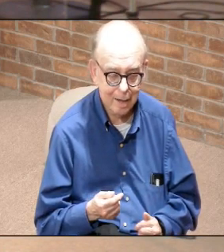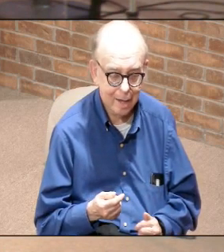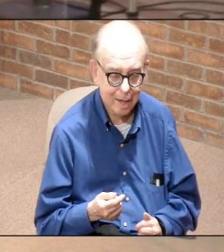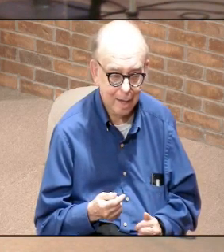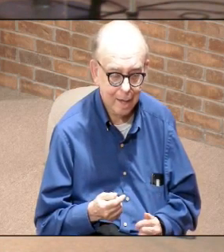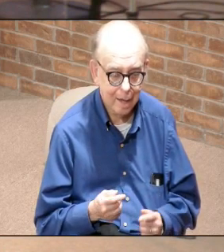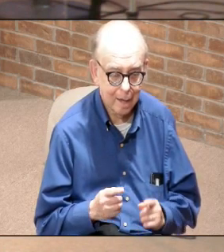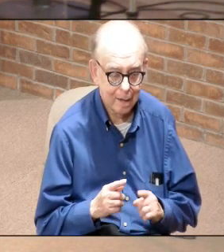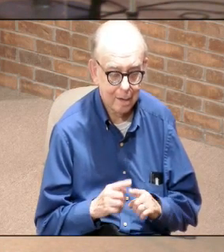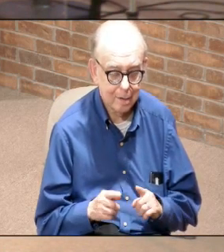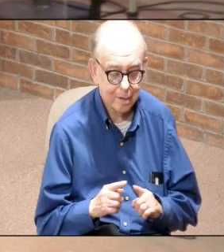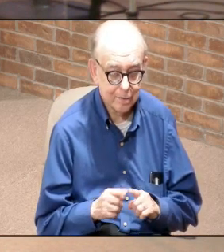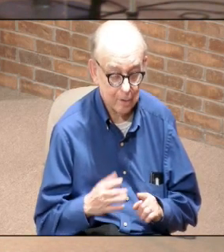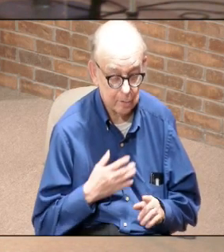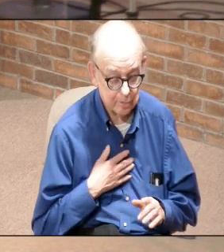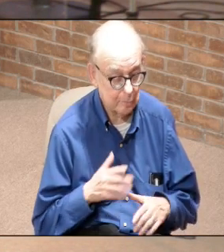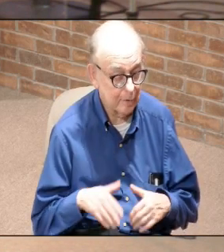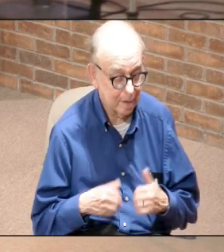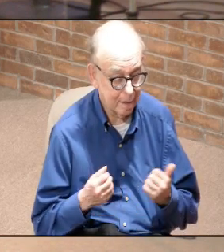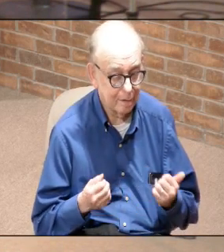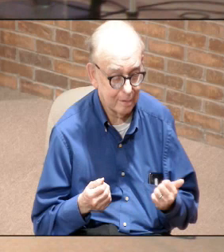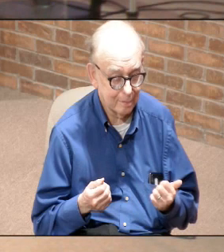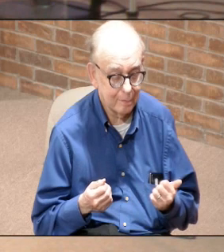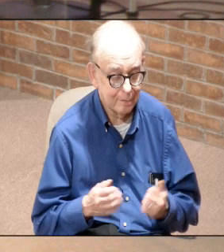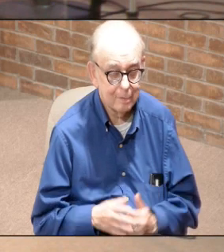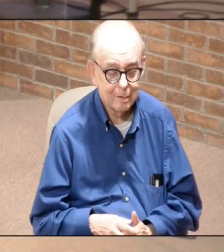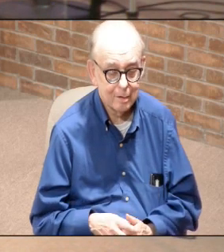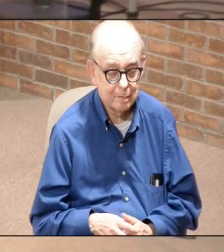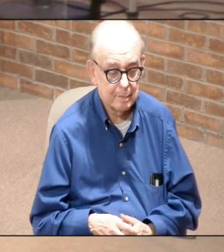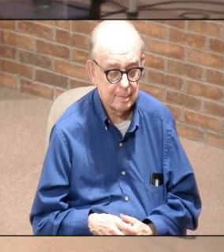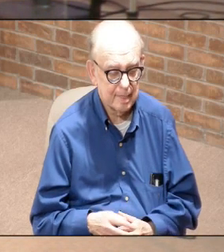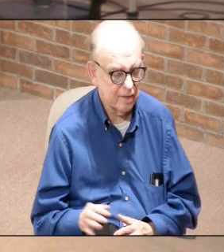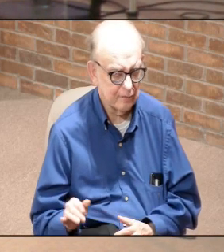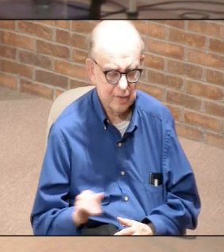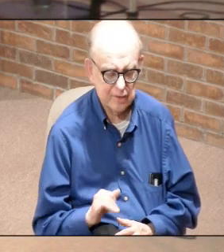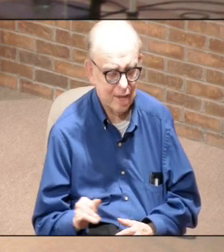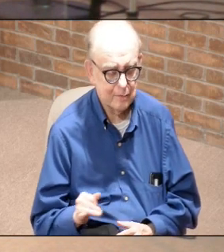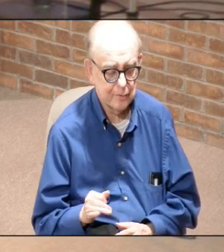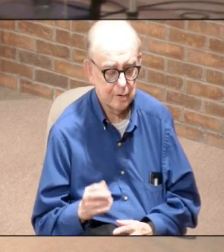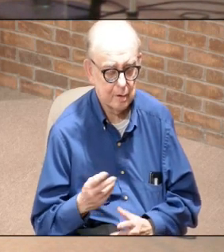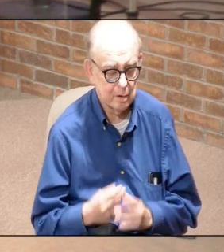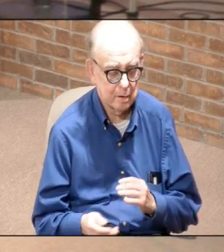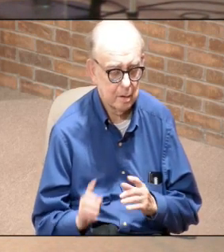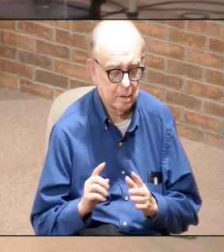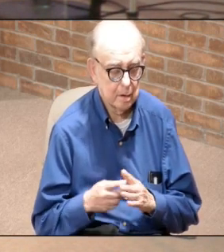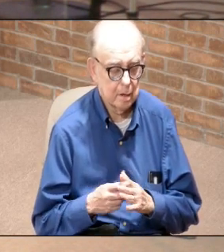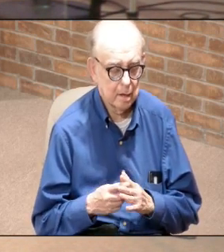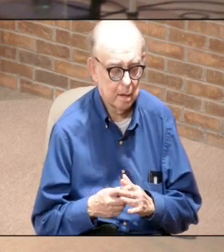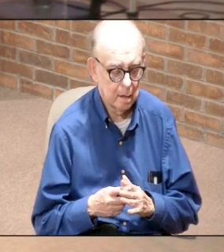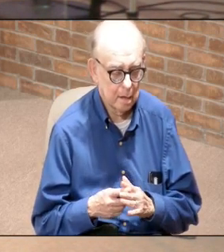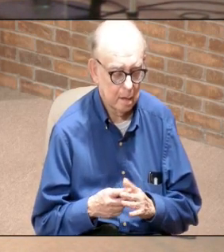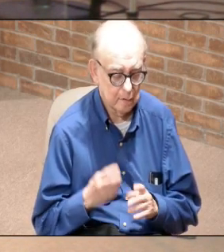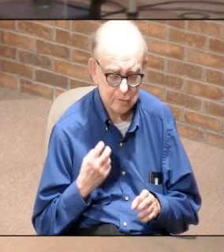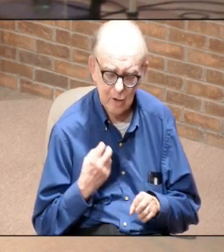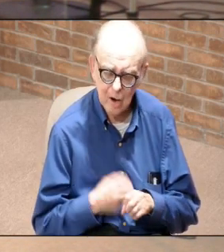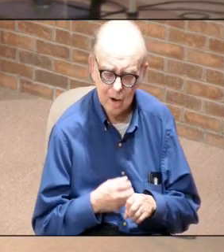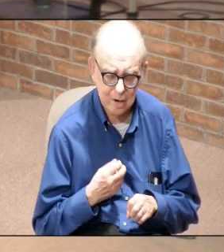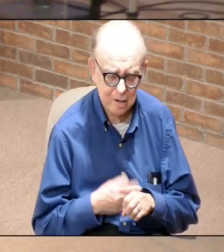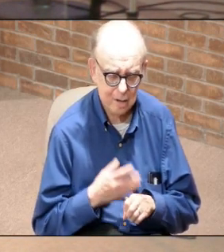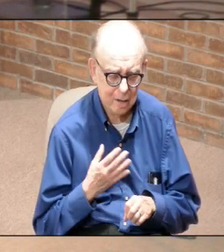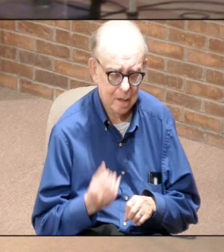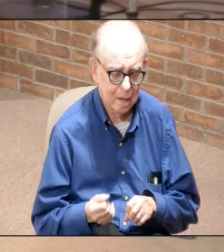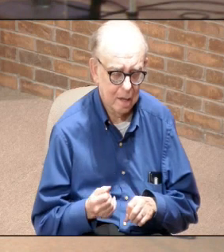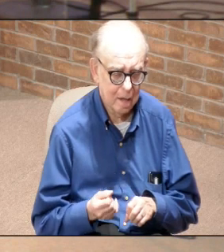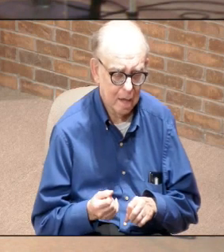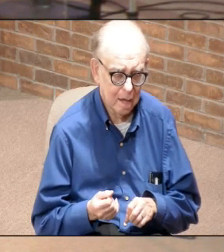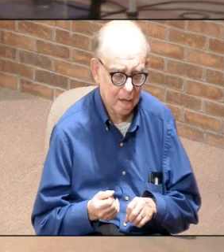But it's also mine too. It's reciprocal. In the very beginning, it was rough because she would